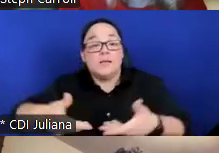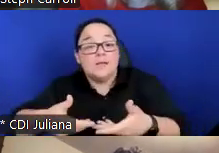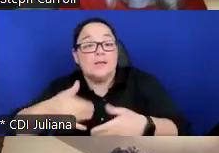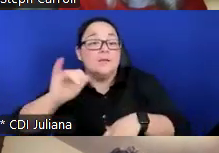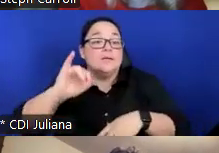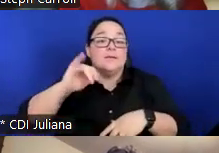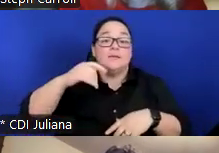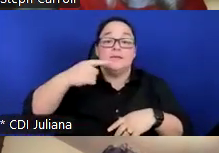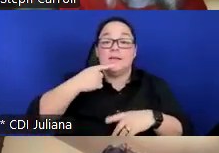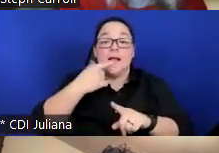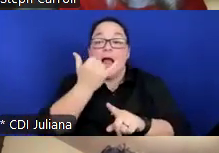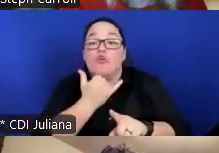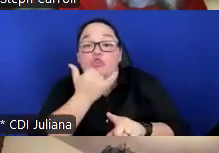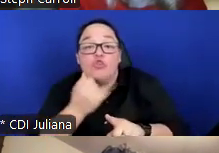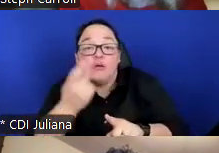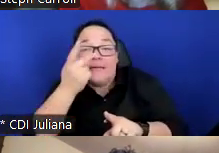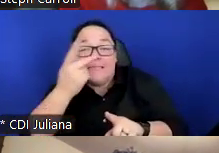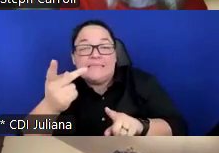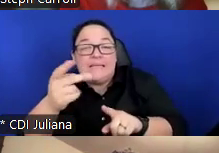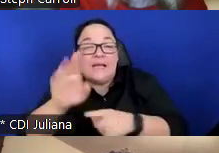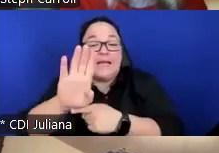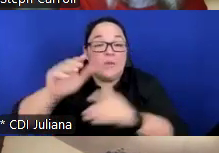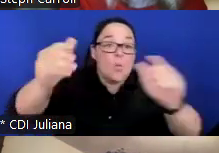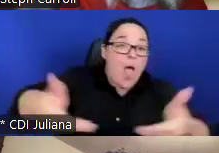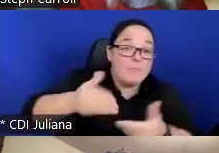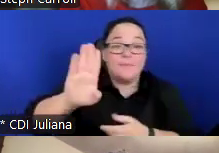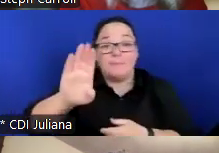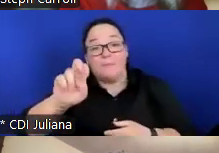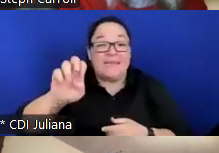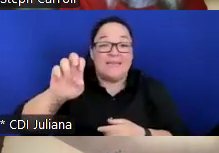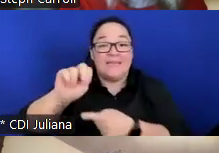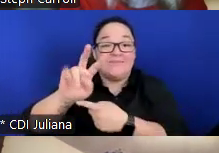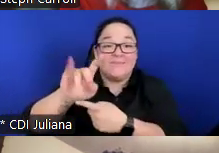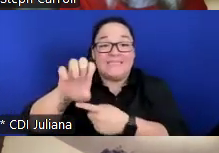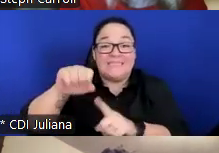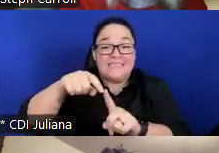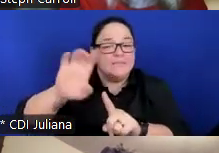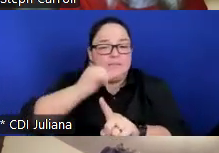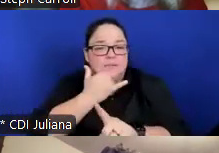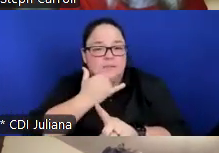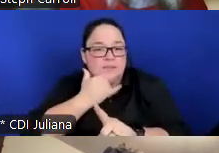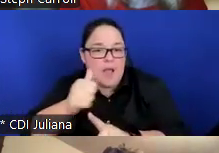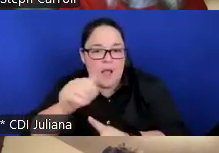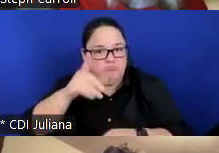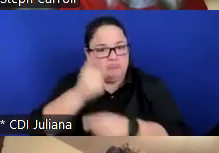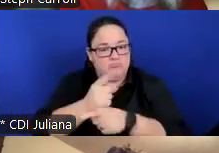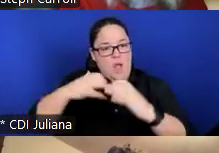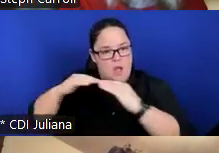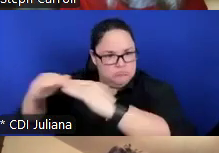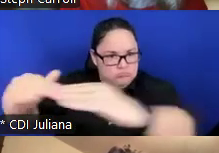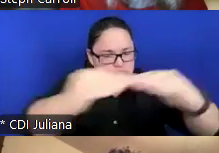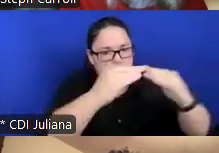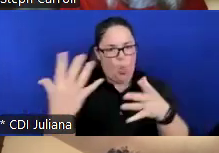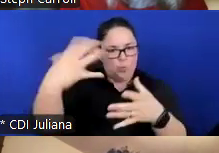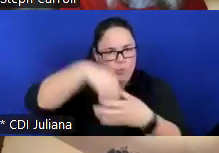create género de inclusive las spaces personas. and to avoid making assumptions Quisiéramos about people's reconocer todos gender. los idiomas que se usan aquí, We would like incluyendo to los recognize